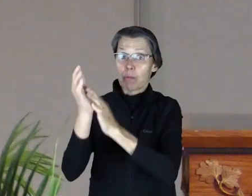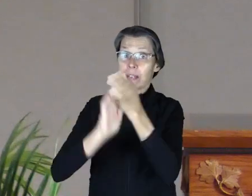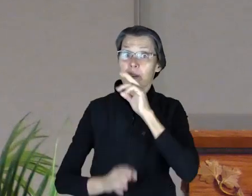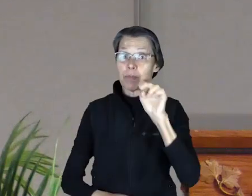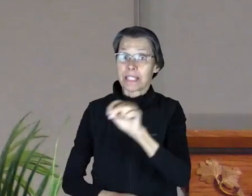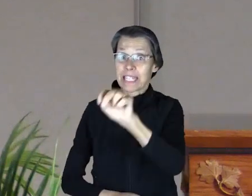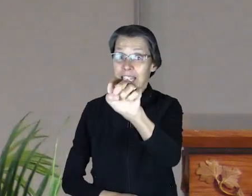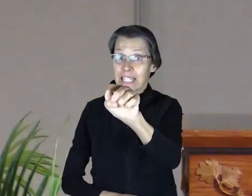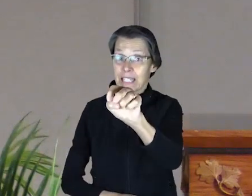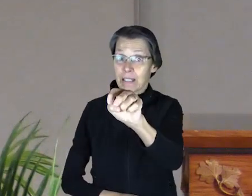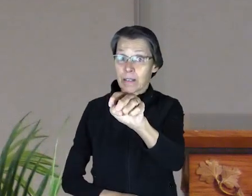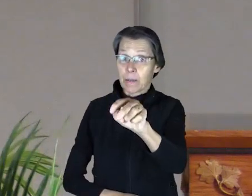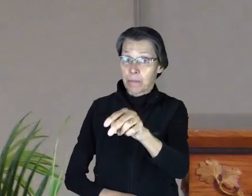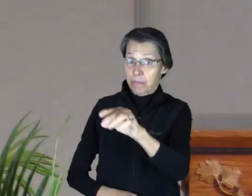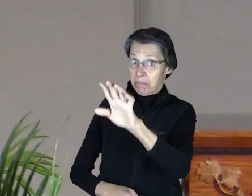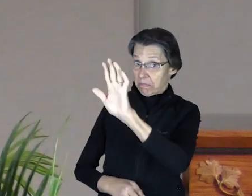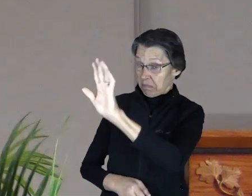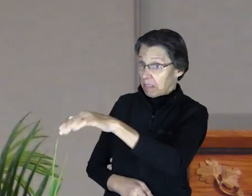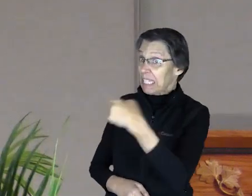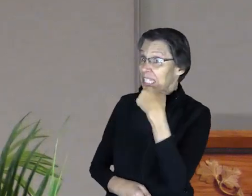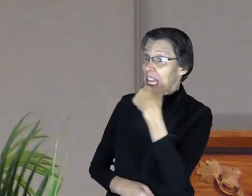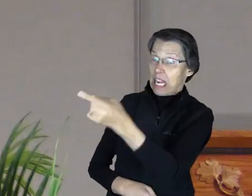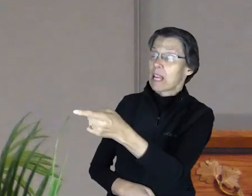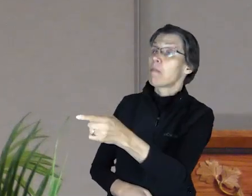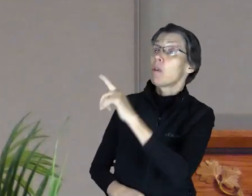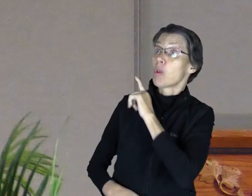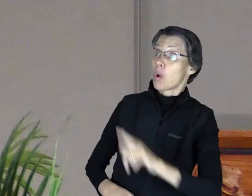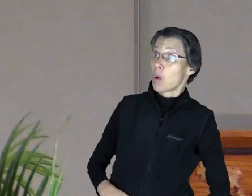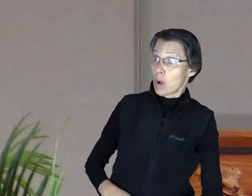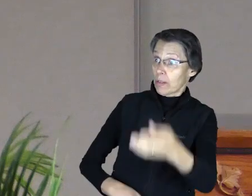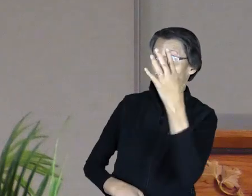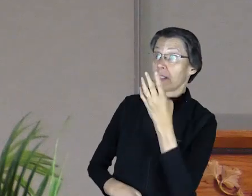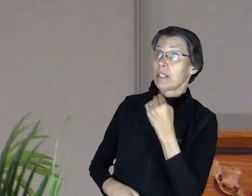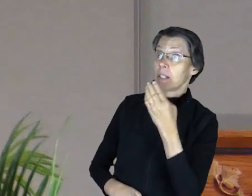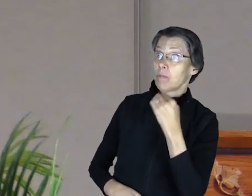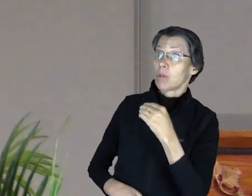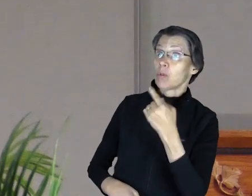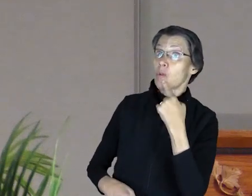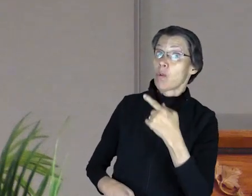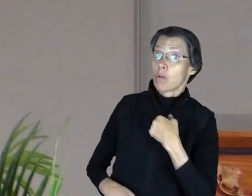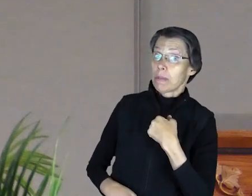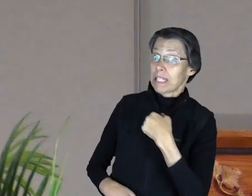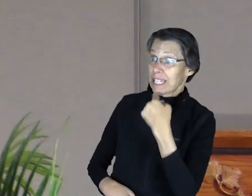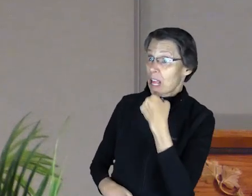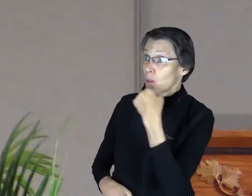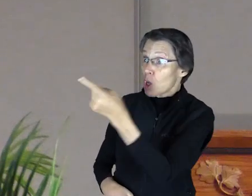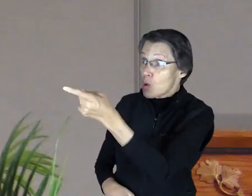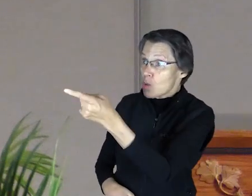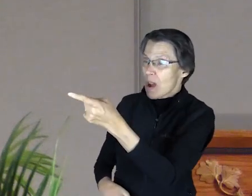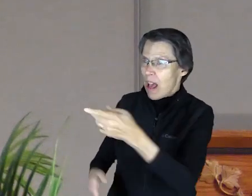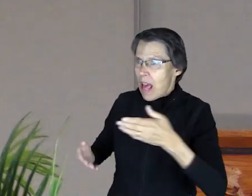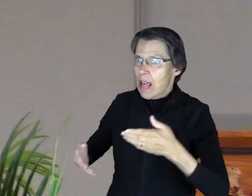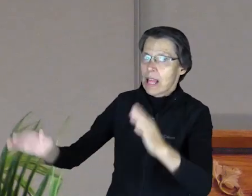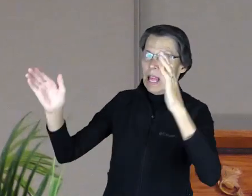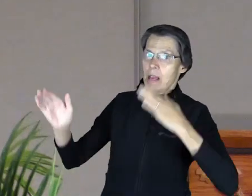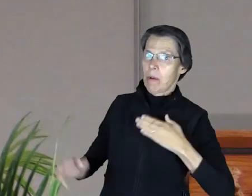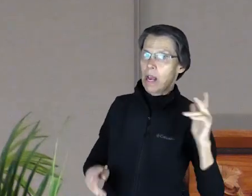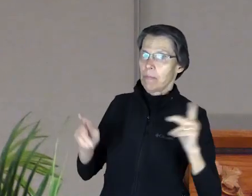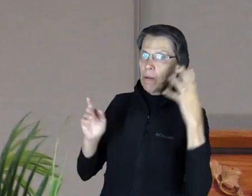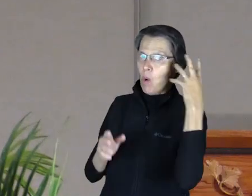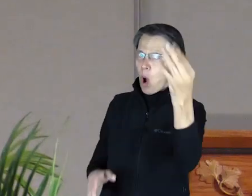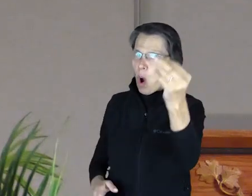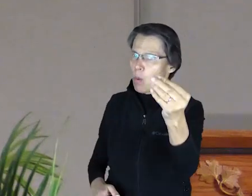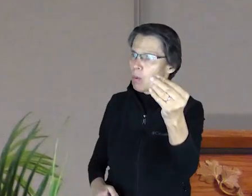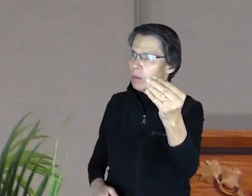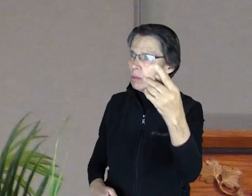snake. Say to him, 'The Lord, the God of the Hebrews, sent me to you to say, let my people go so that they may